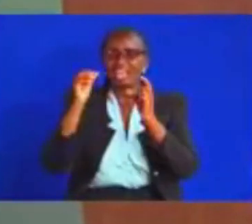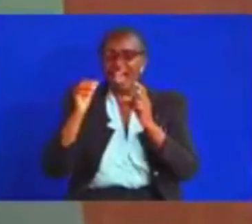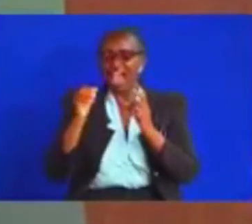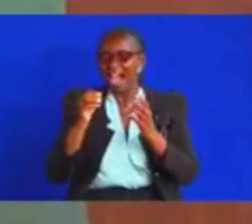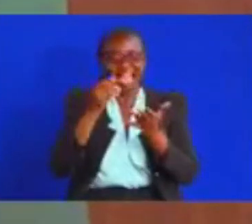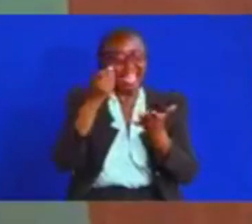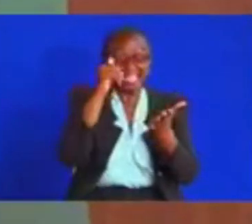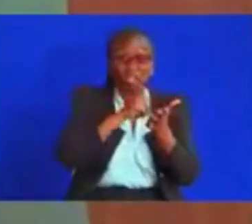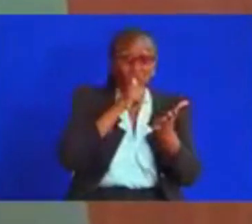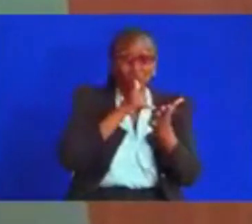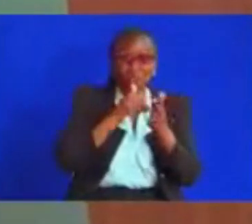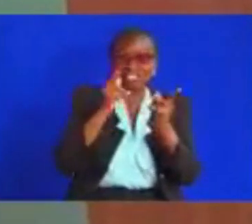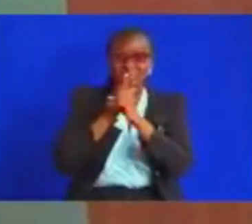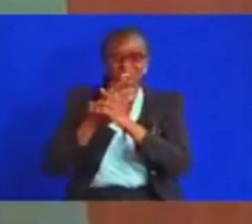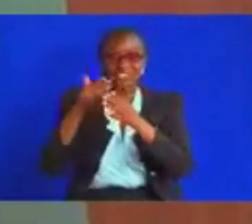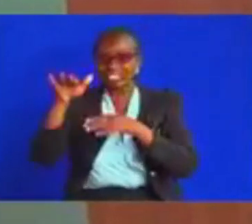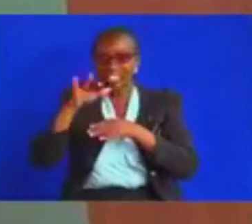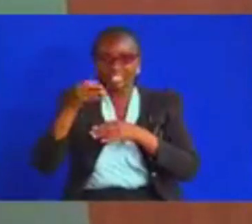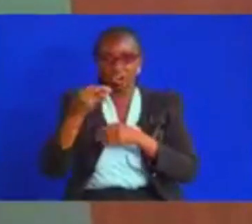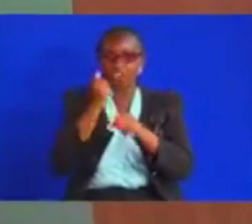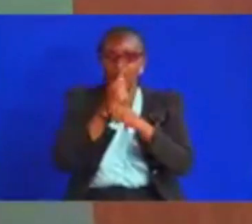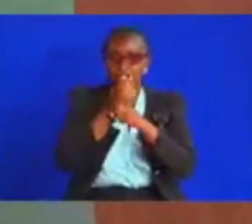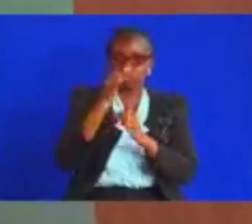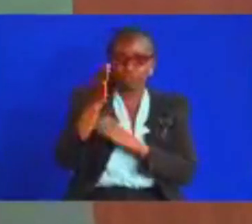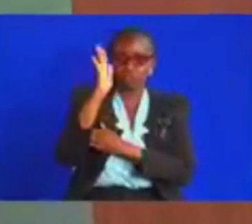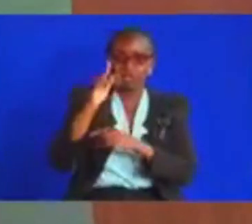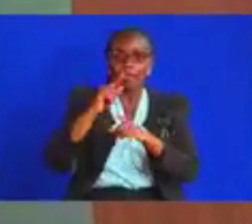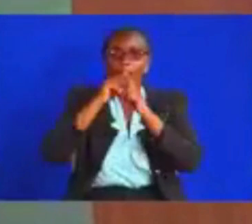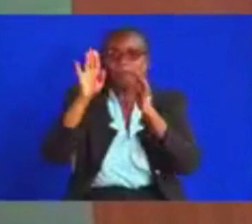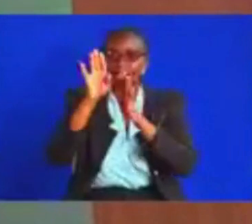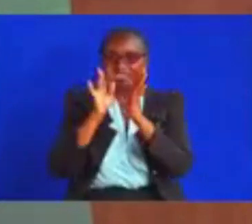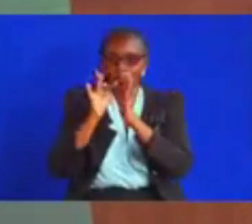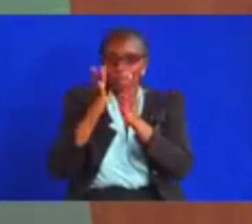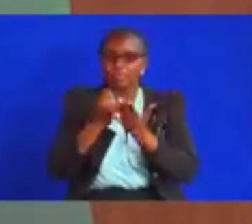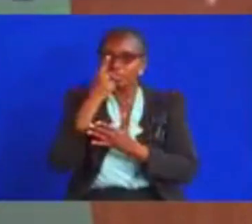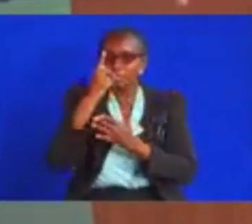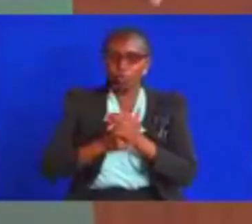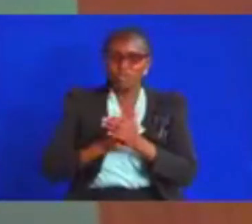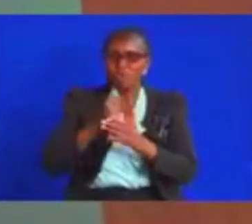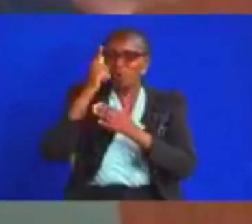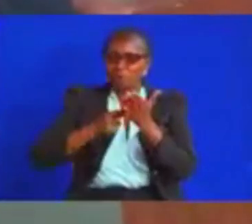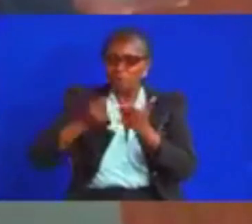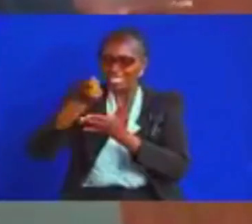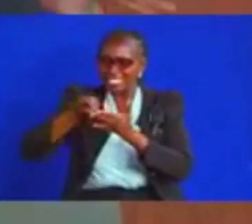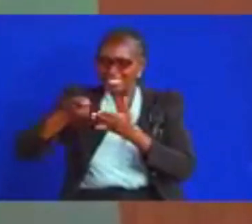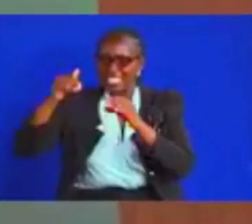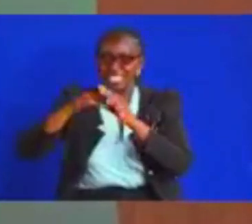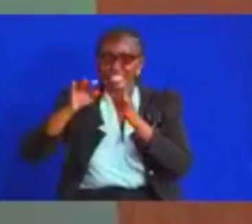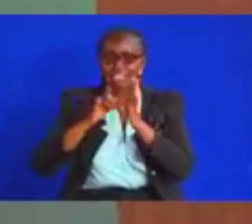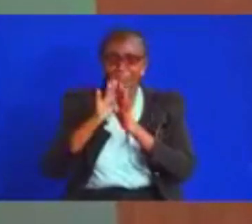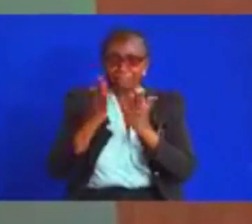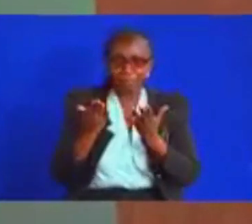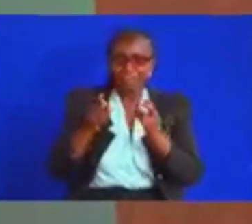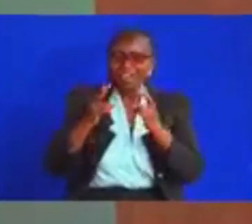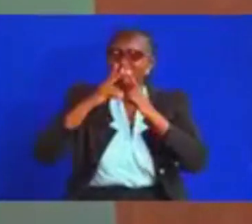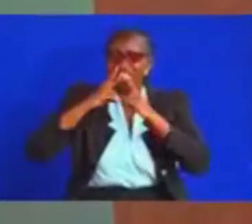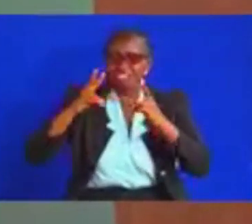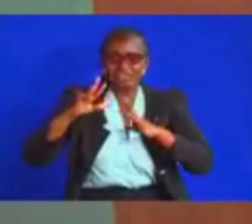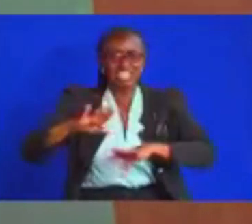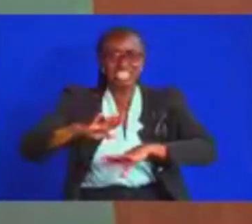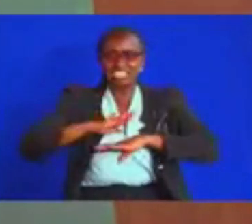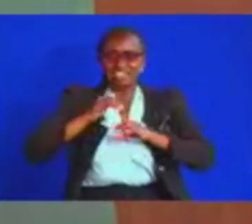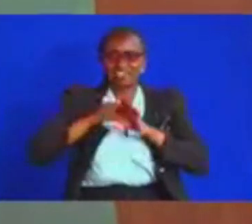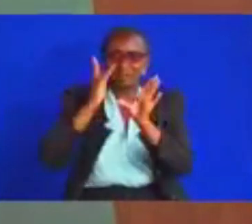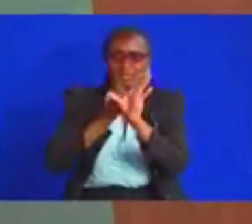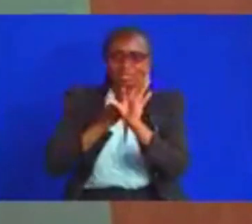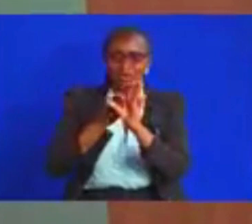various dimensions of the operation of God. But the Bible says that what is written in scripture is sufficient in partnership